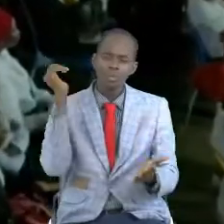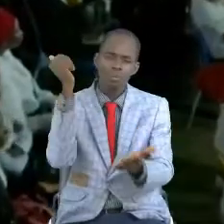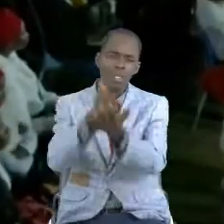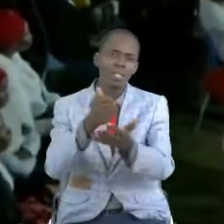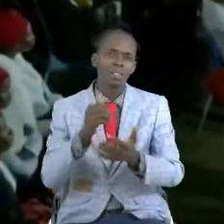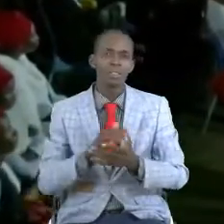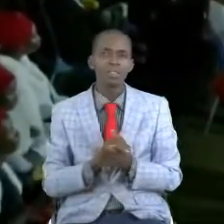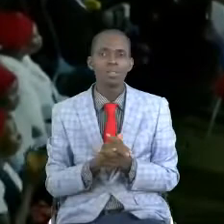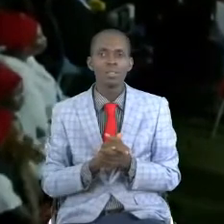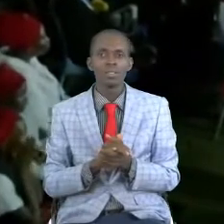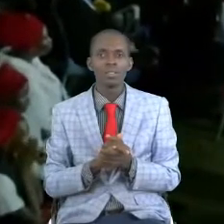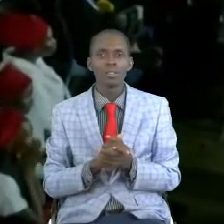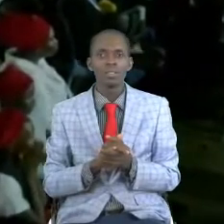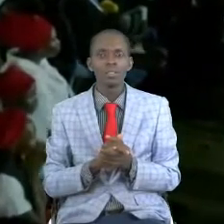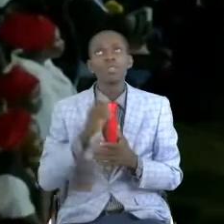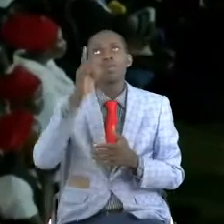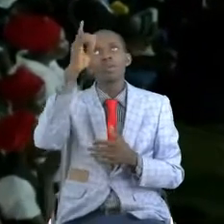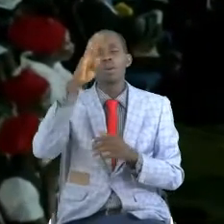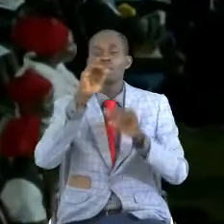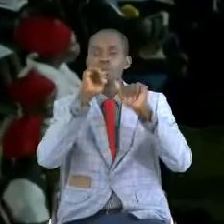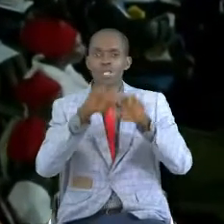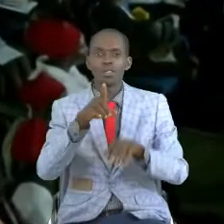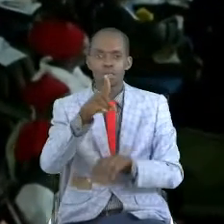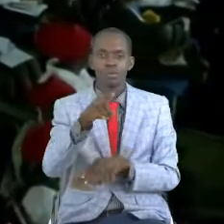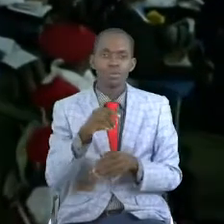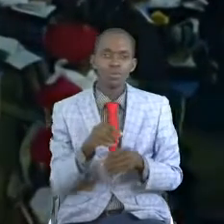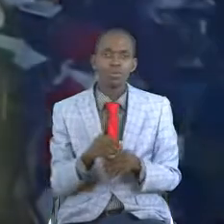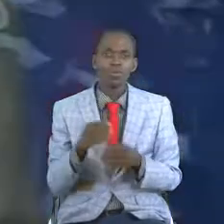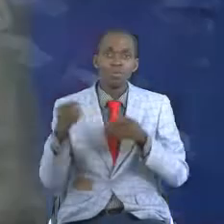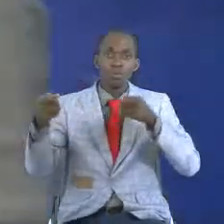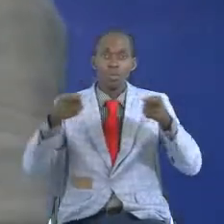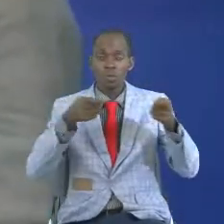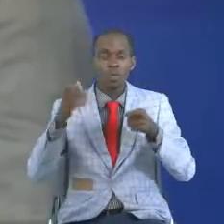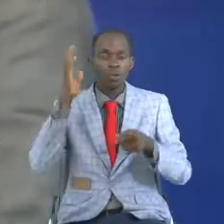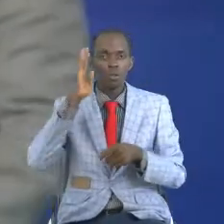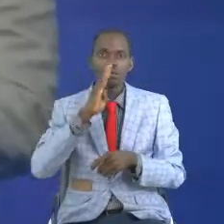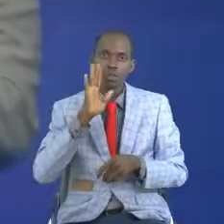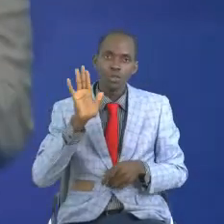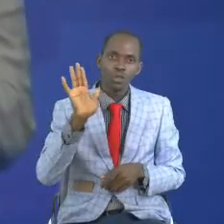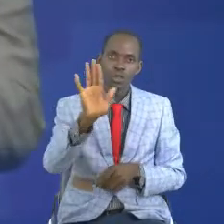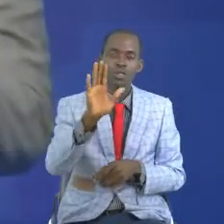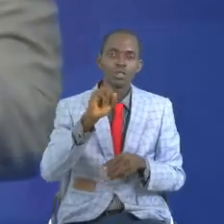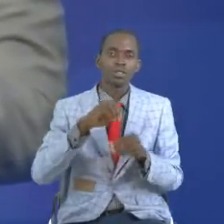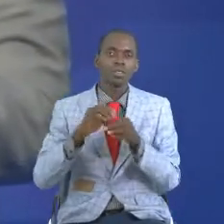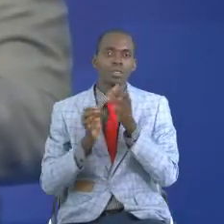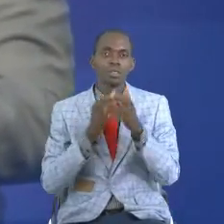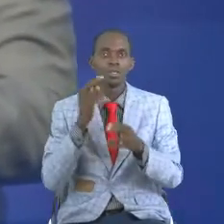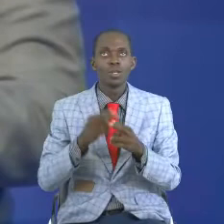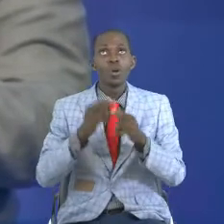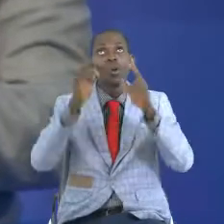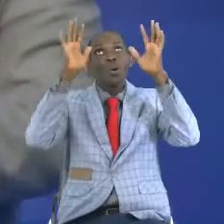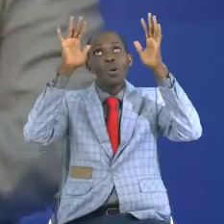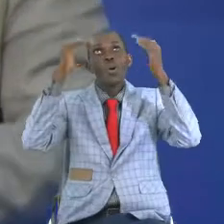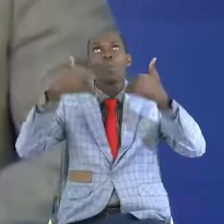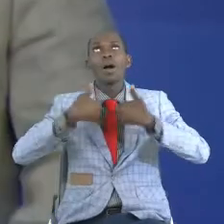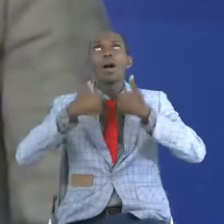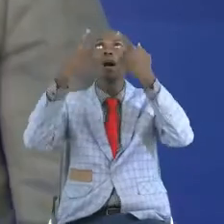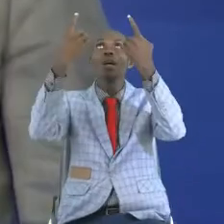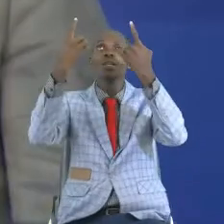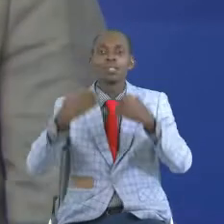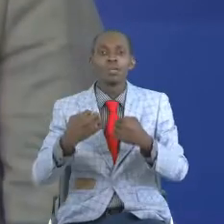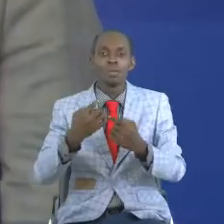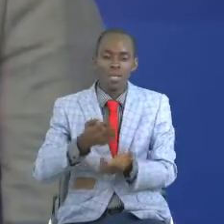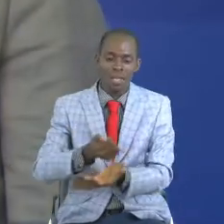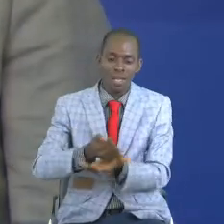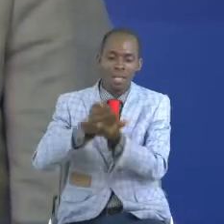Yeah. Amen. God bless you. Yeah. Dominion will be yours. Yeah. Hope has come. Yeah. Help has